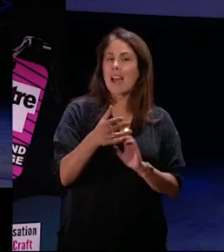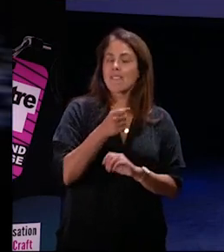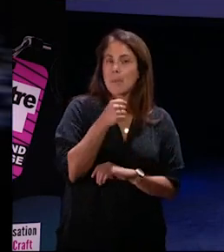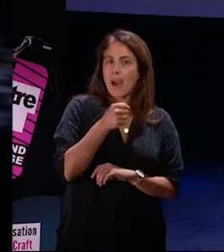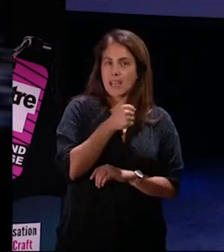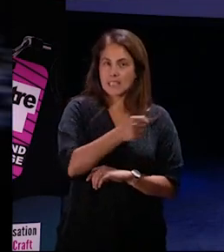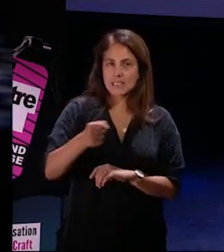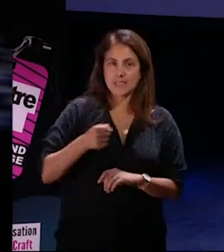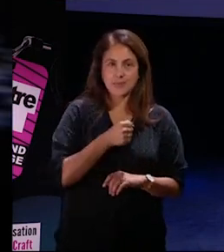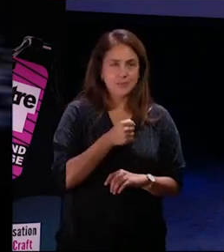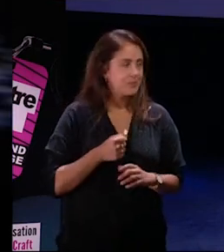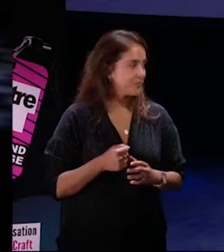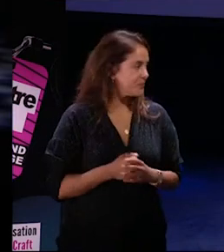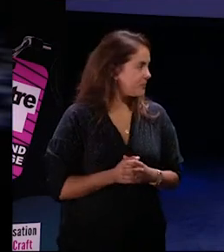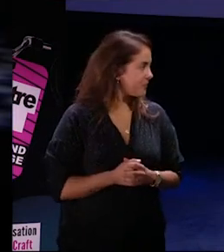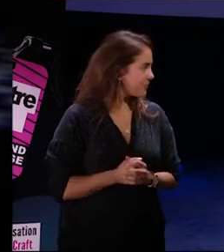microphones.